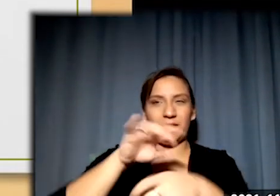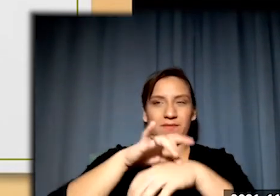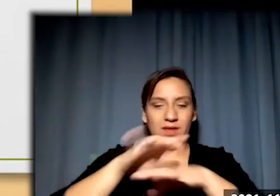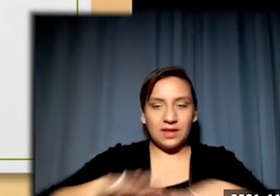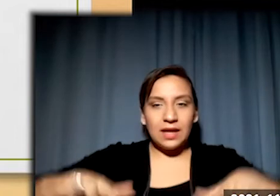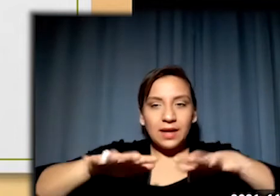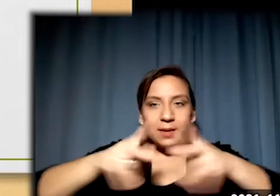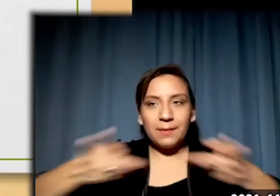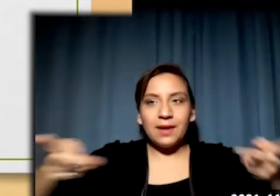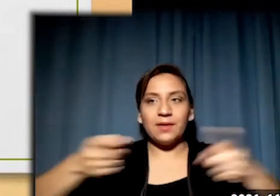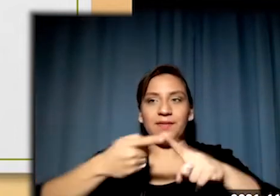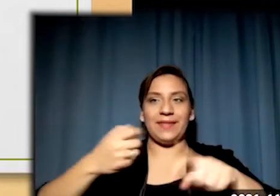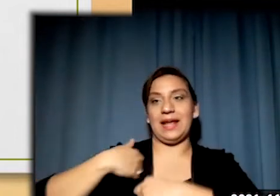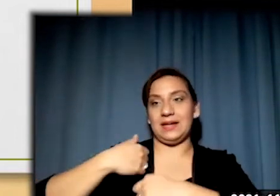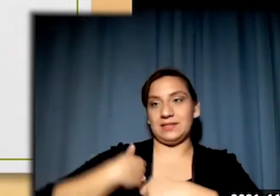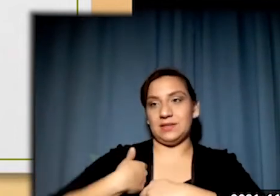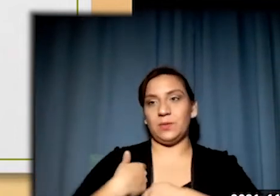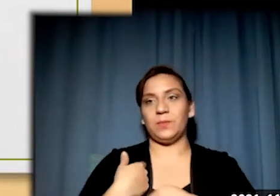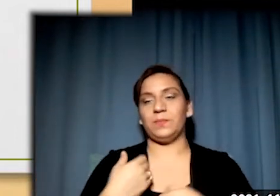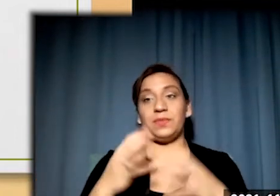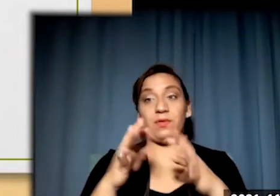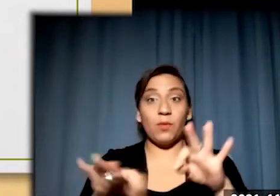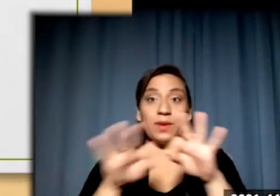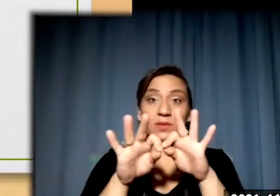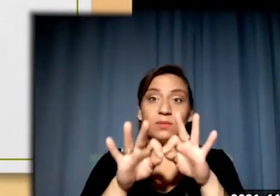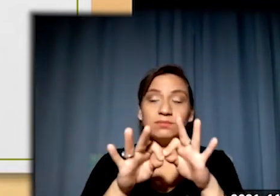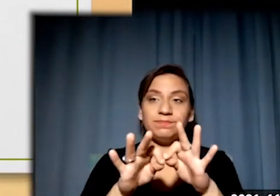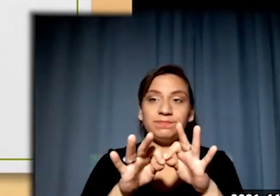made possible to fill in information gaps